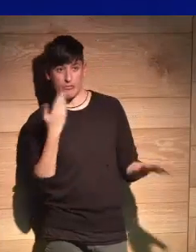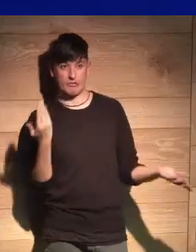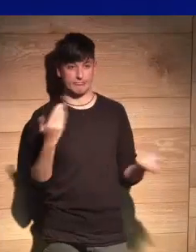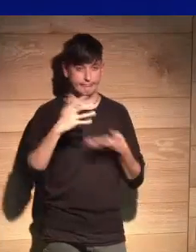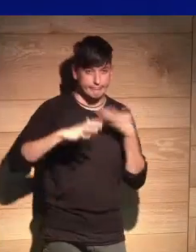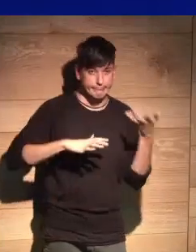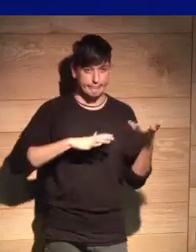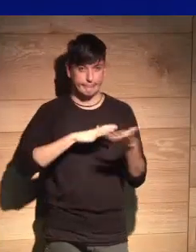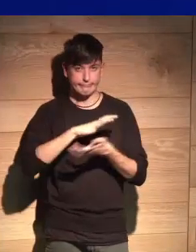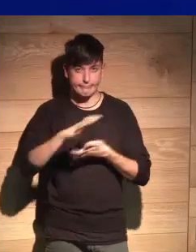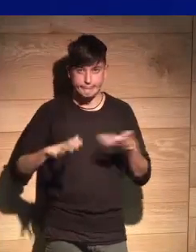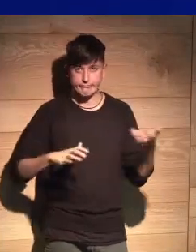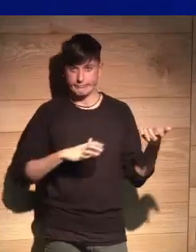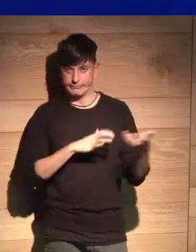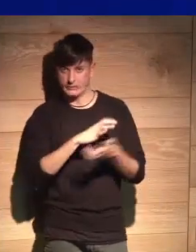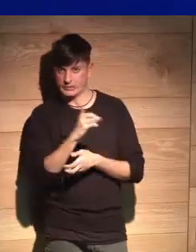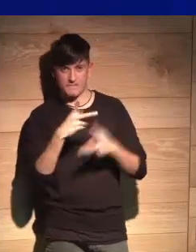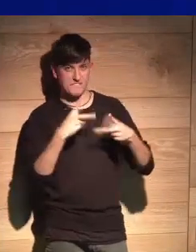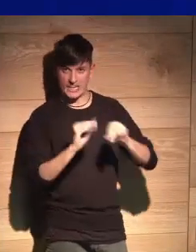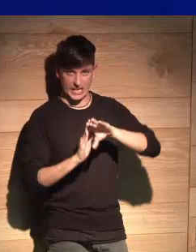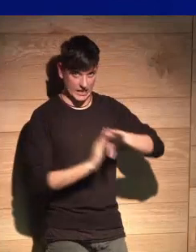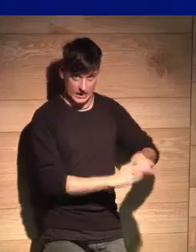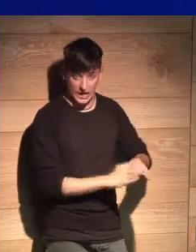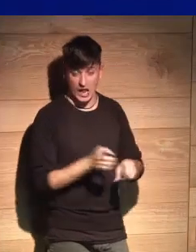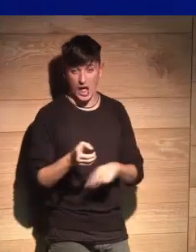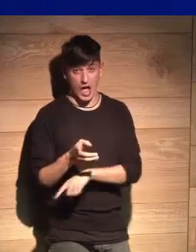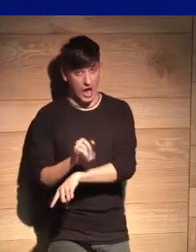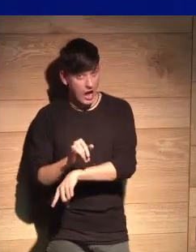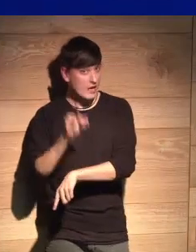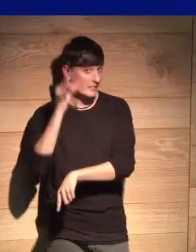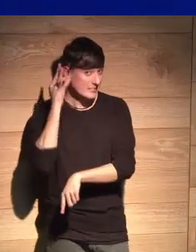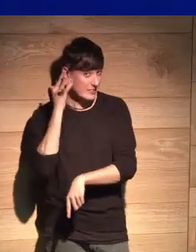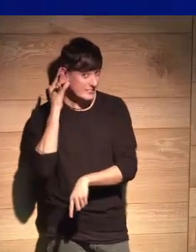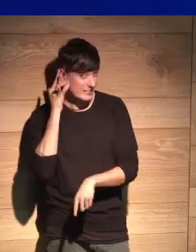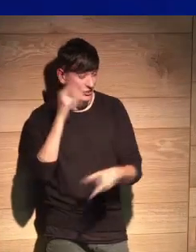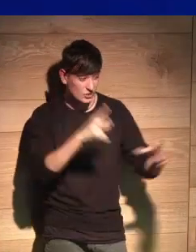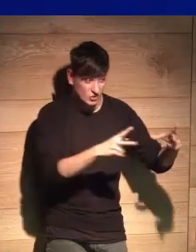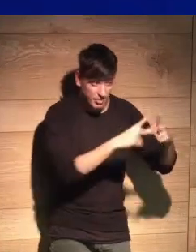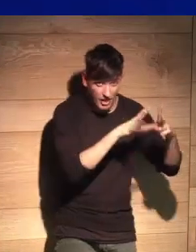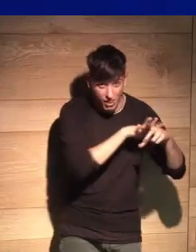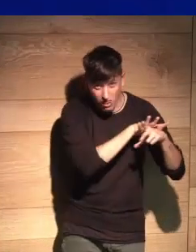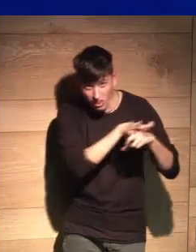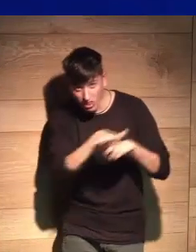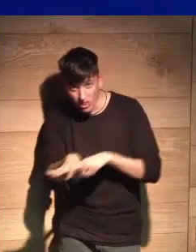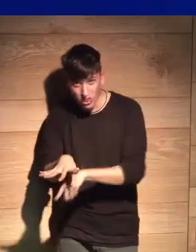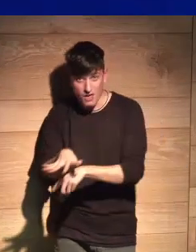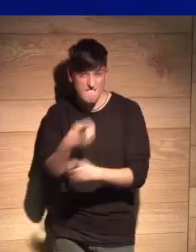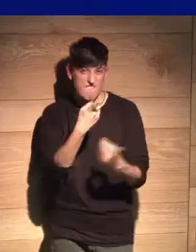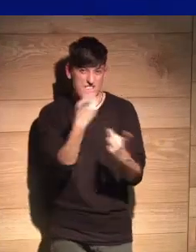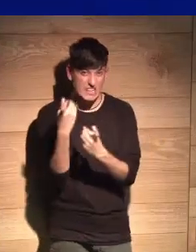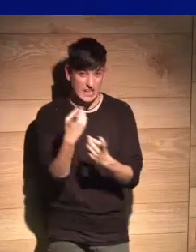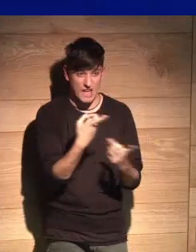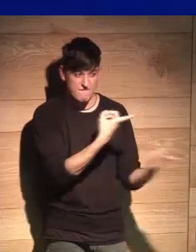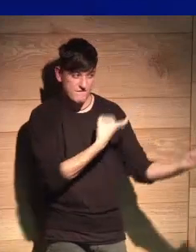have to put an end to this situation where there are girls that, because of social influence